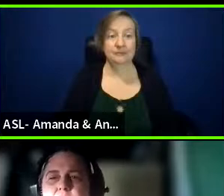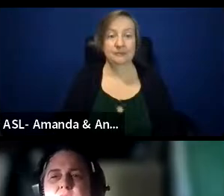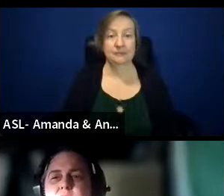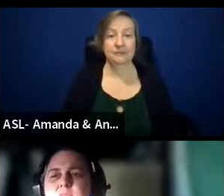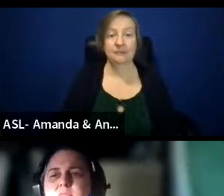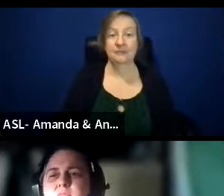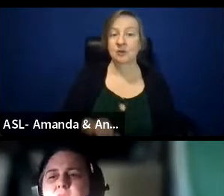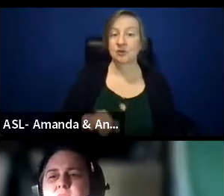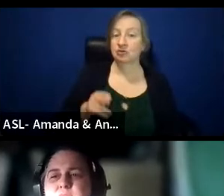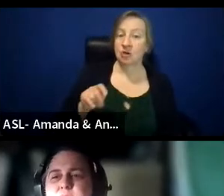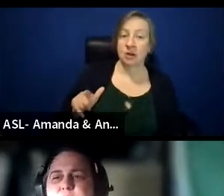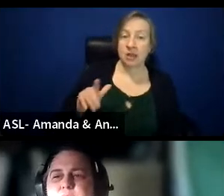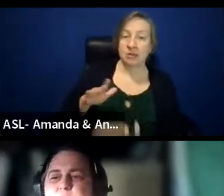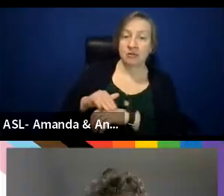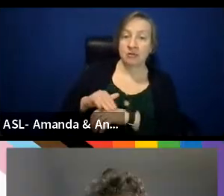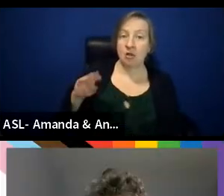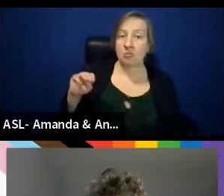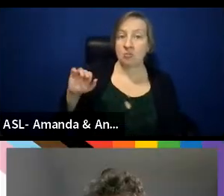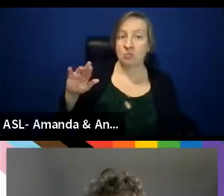Martha.